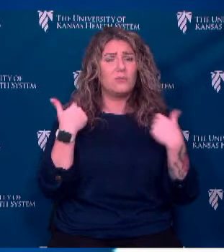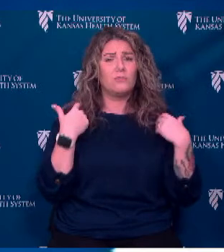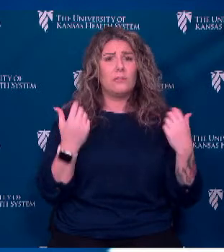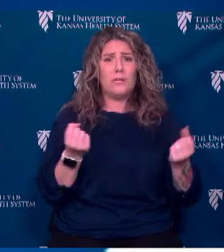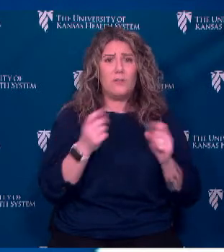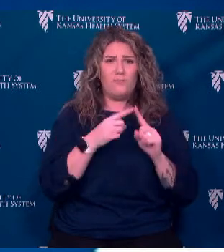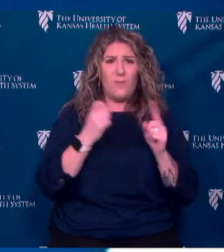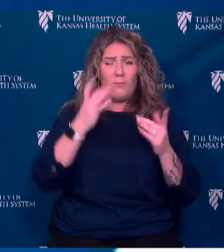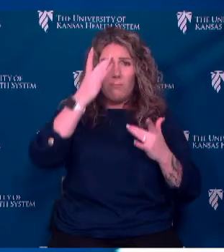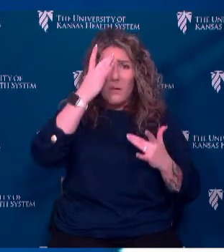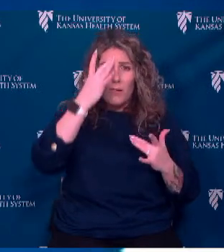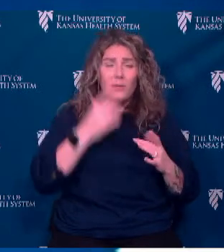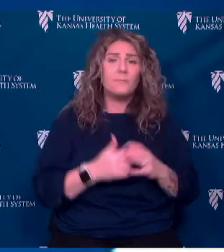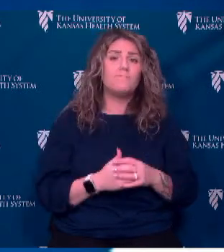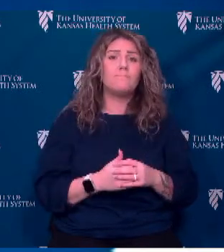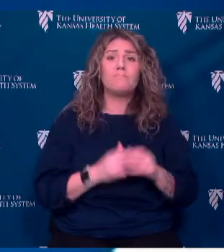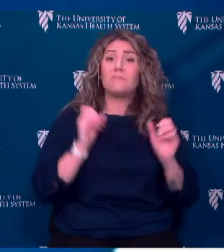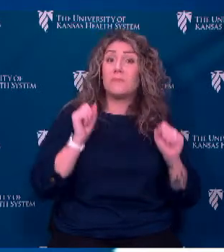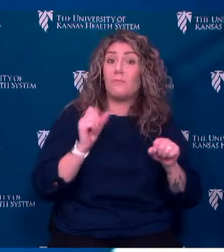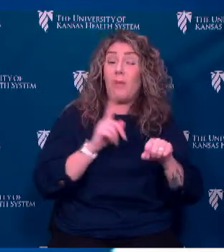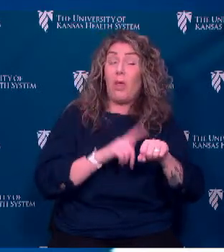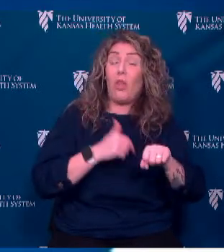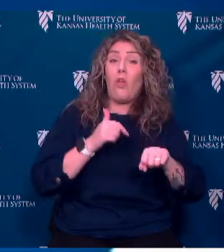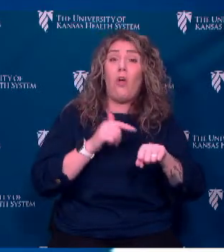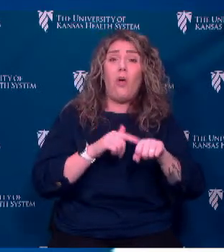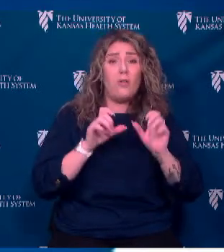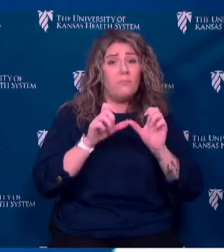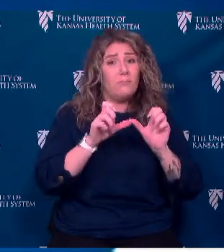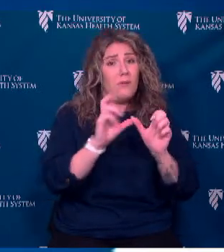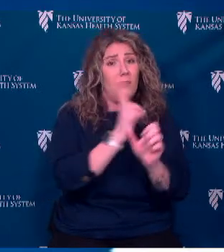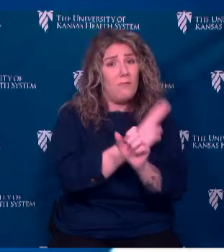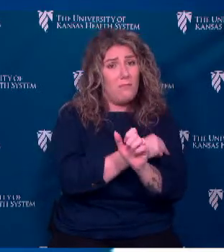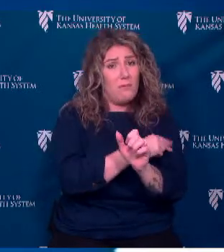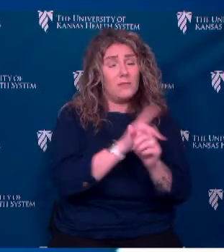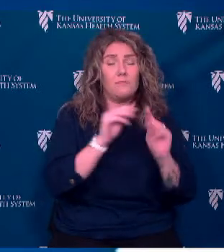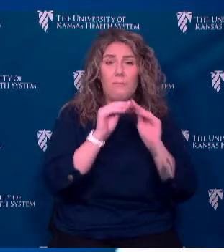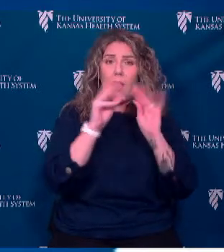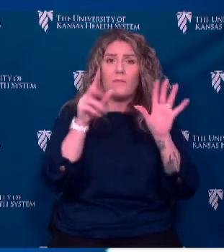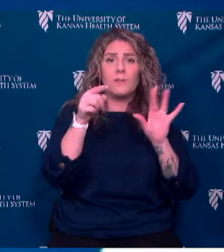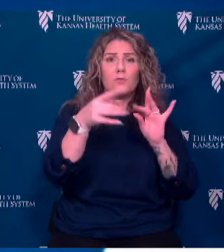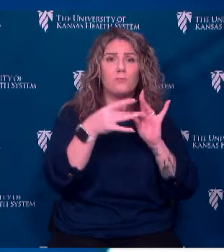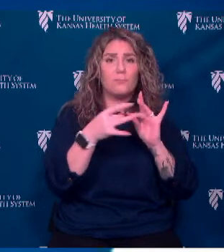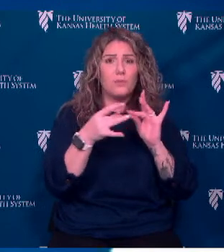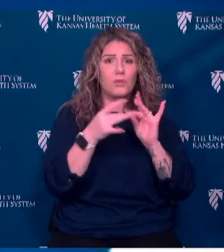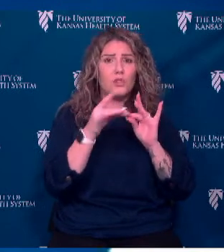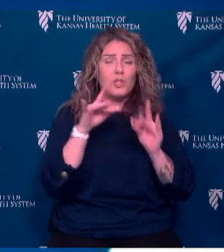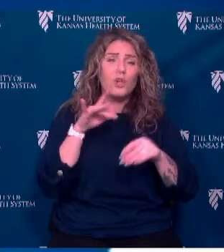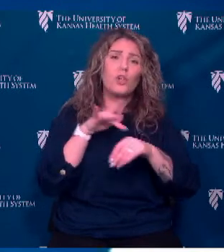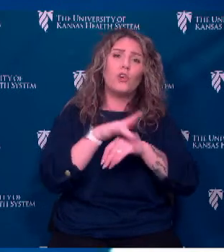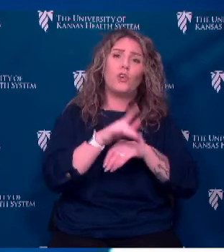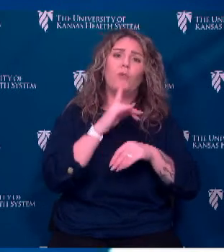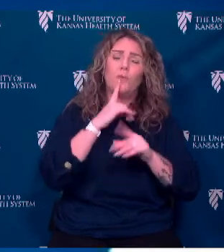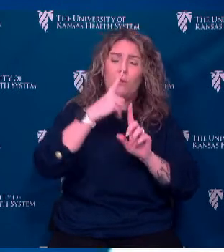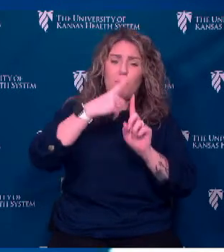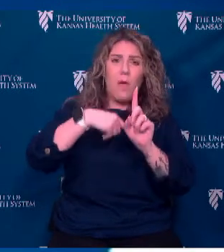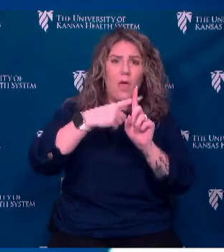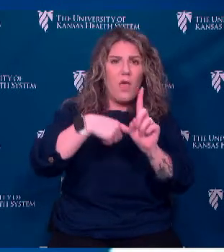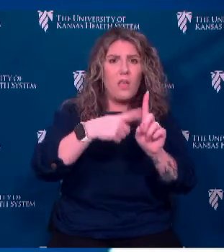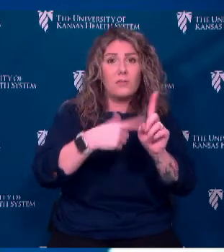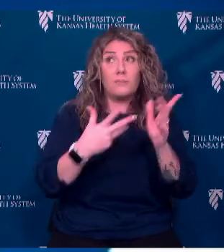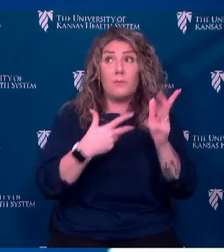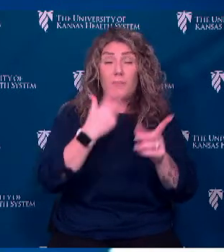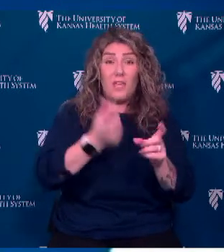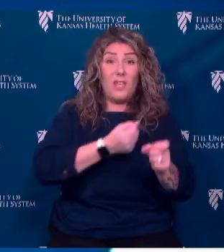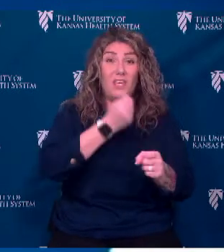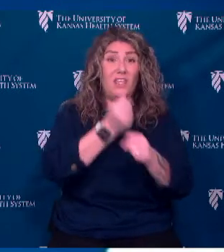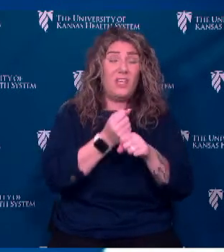from this illness. It can be a very long hospitalization, and then obviously, as you mentioned earlier, months and months, if not years of